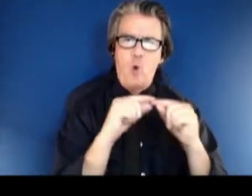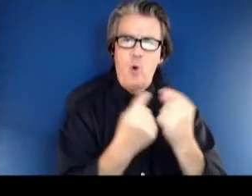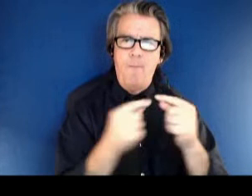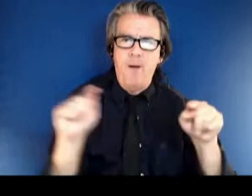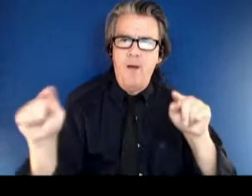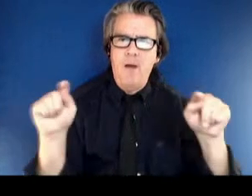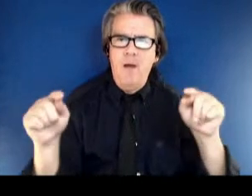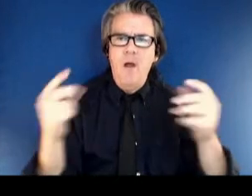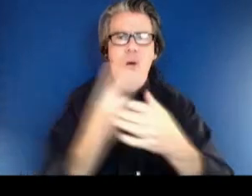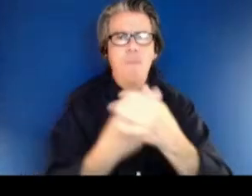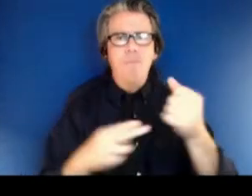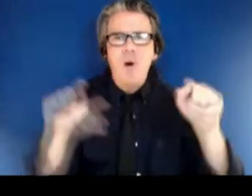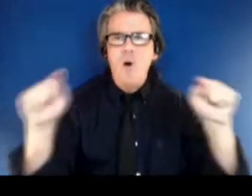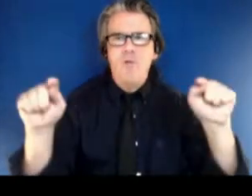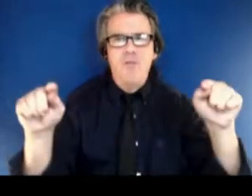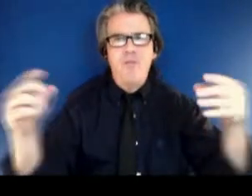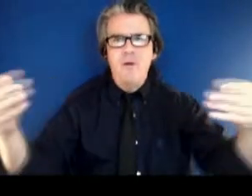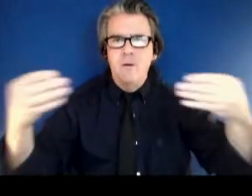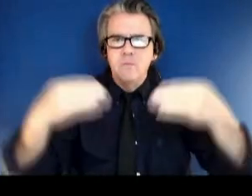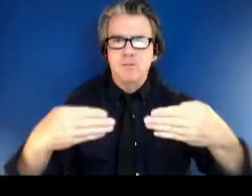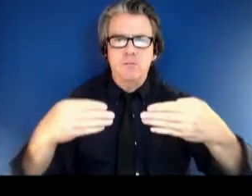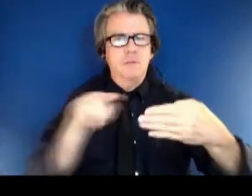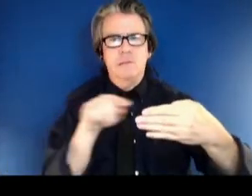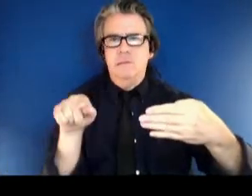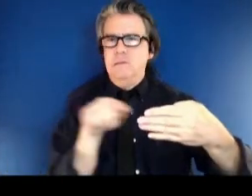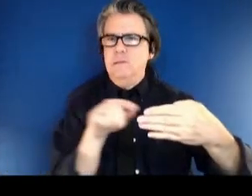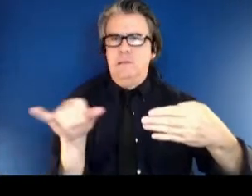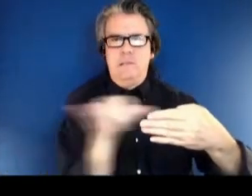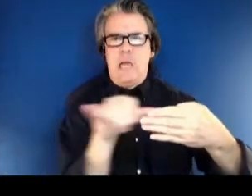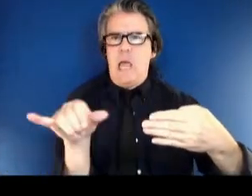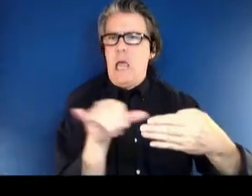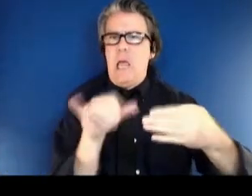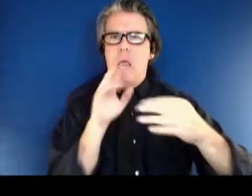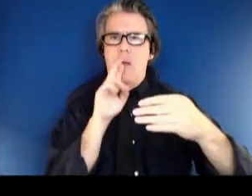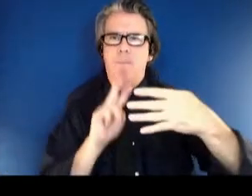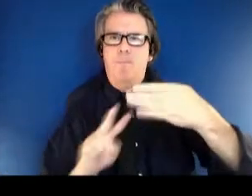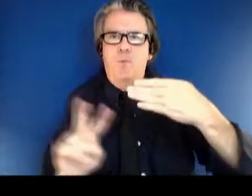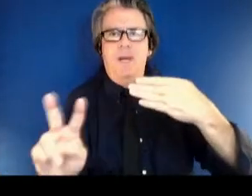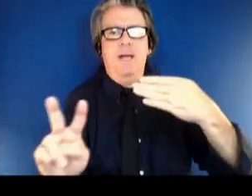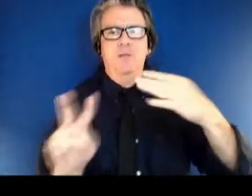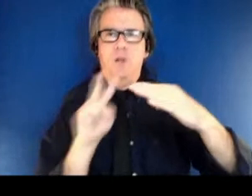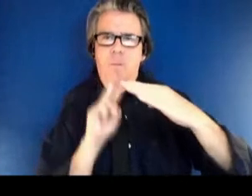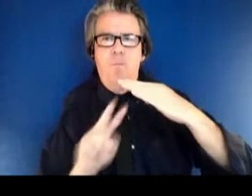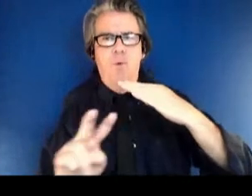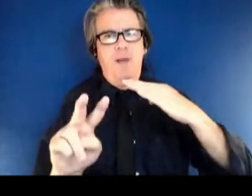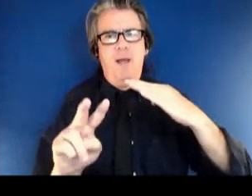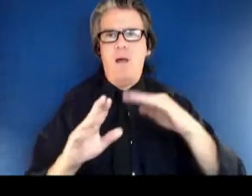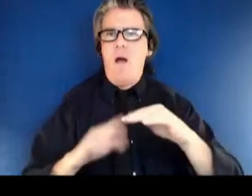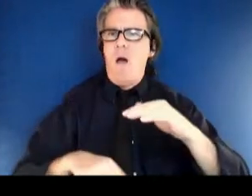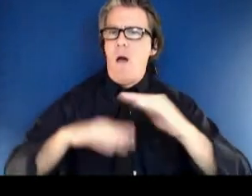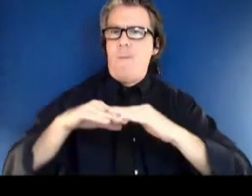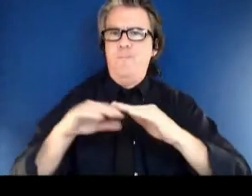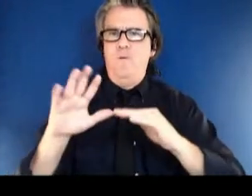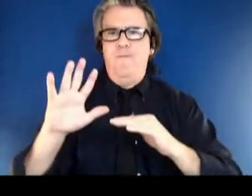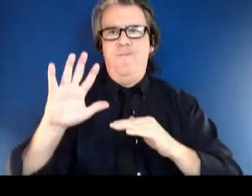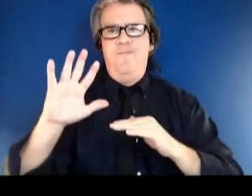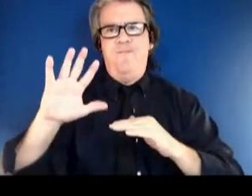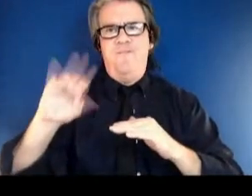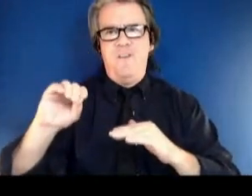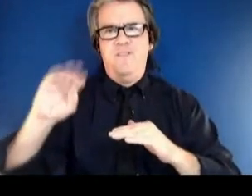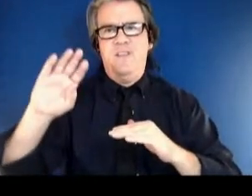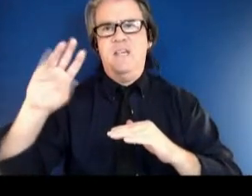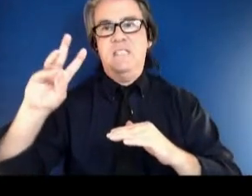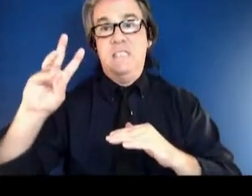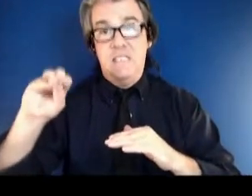wind-prone spots like Mount St. Helena or Jarbo Gap, for example, could see gusts in excess of 60 miles per hour. And